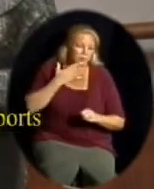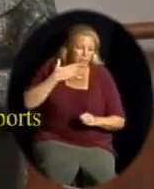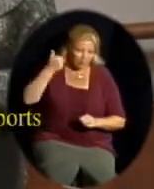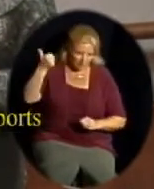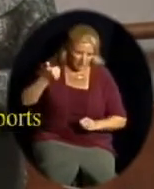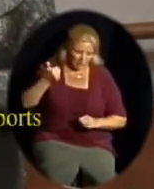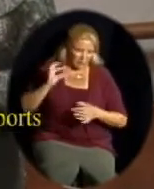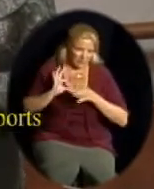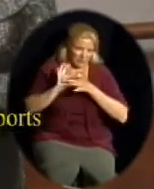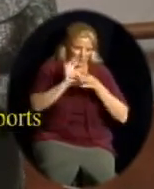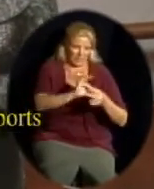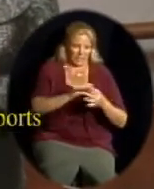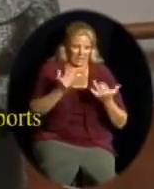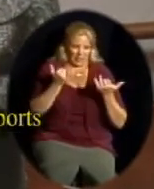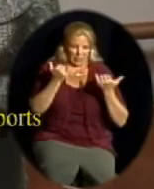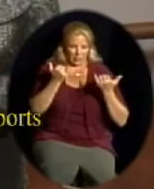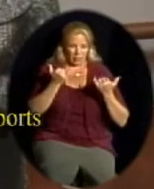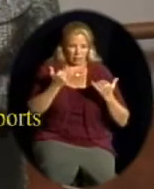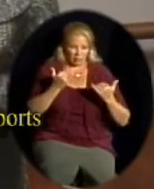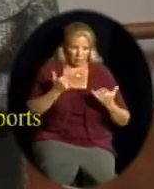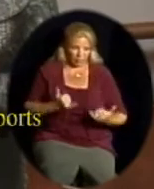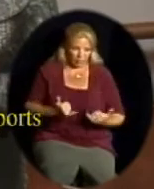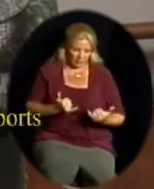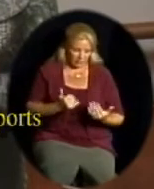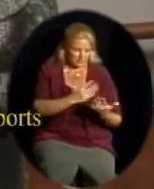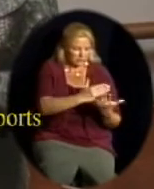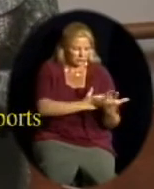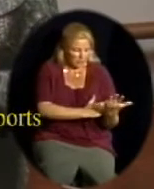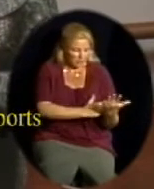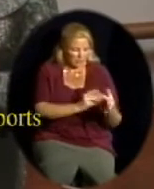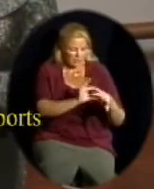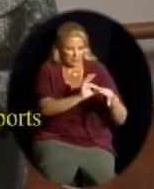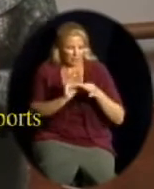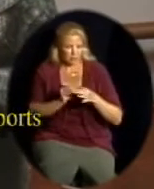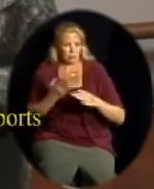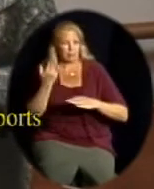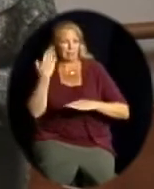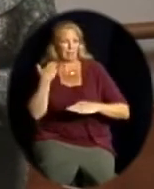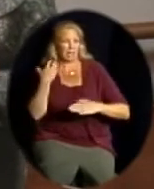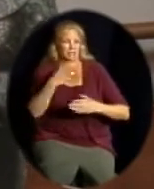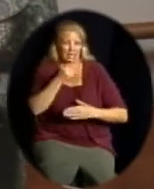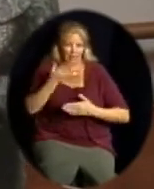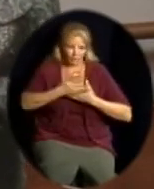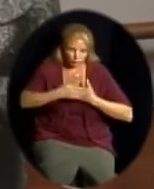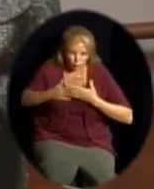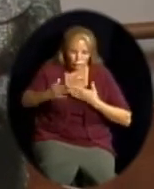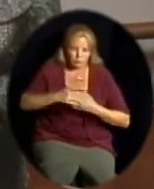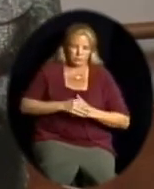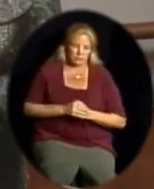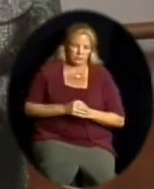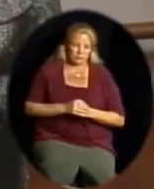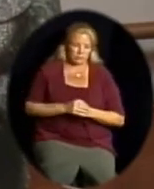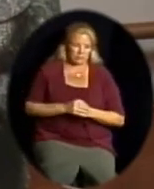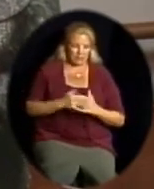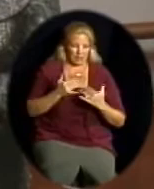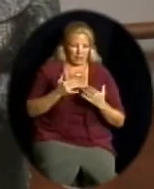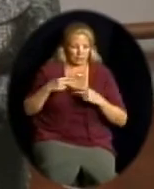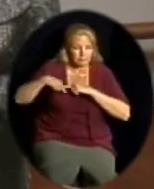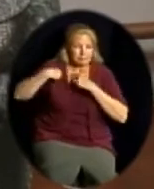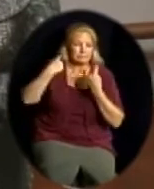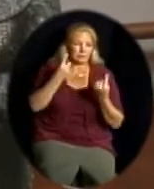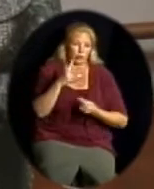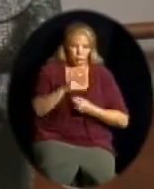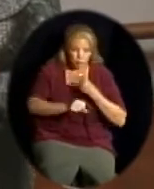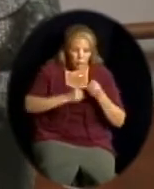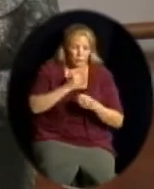other past agendas and the resources and the work that we're doing. This has been a 2-year effort. It started in 2004. I'd